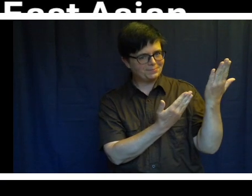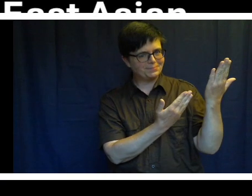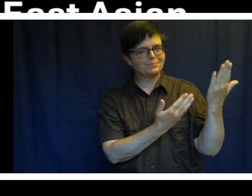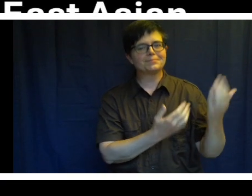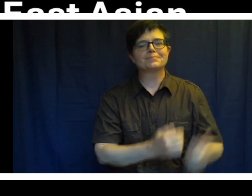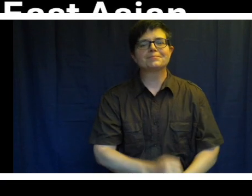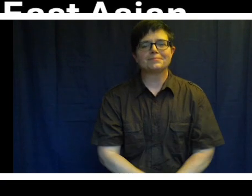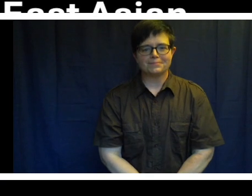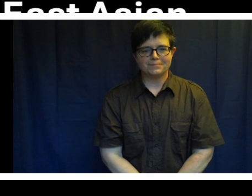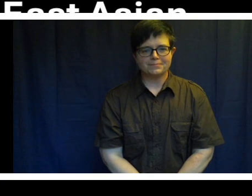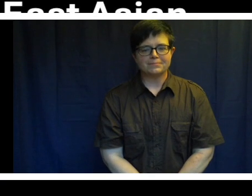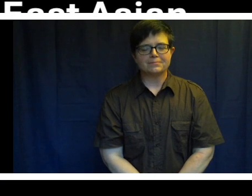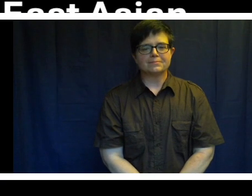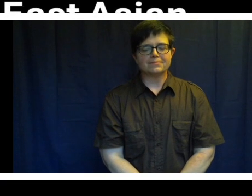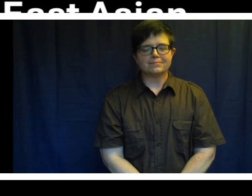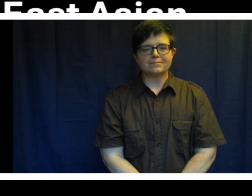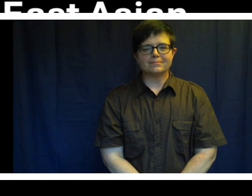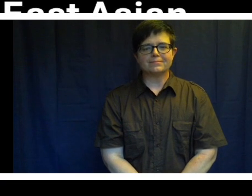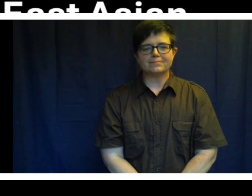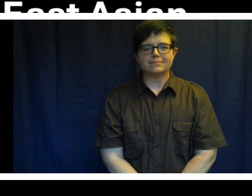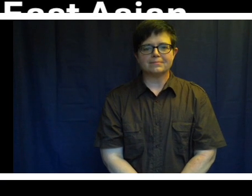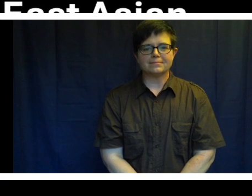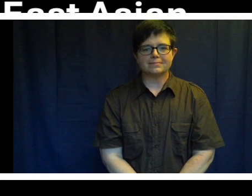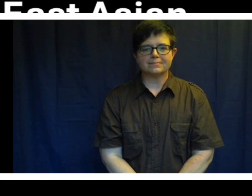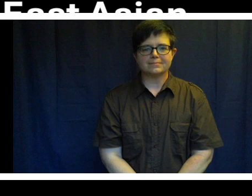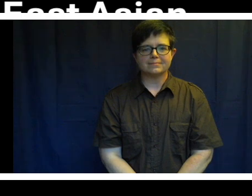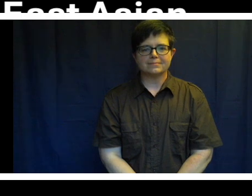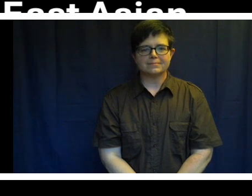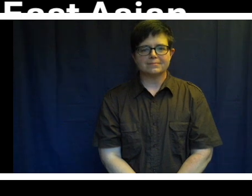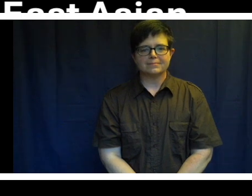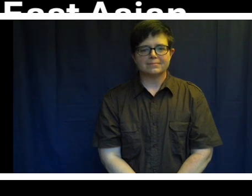there is representation from Southeast Asia,